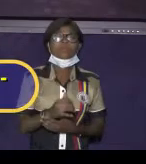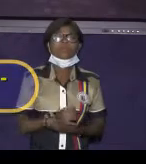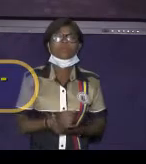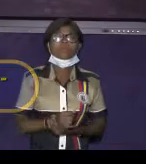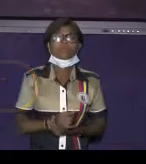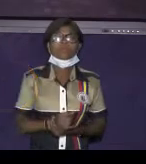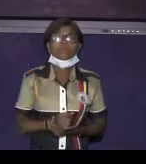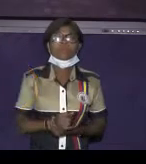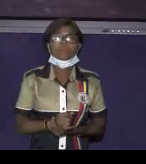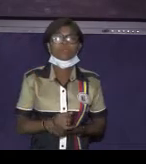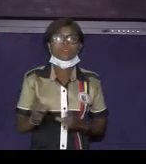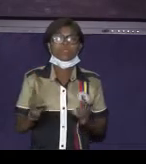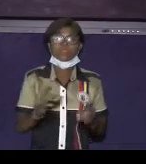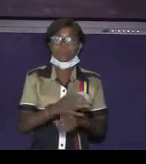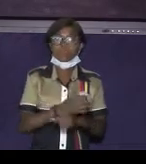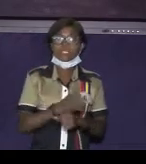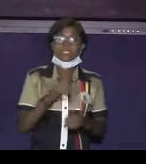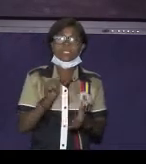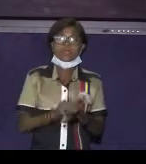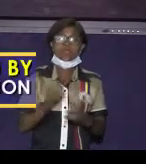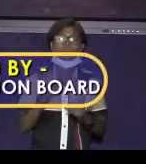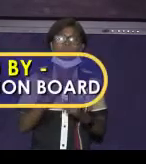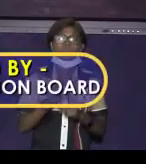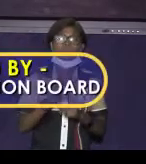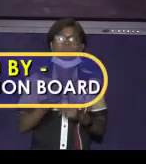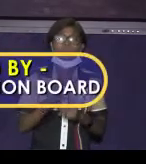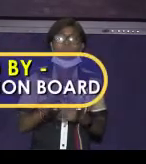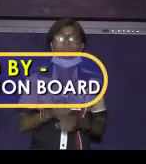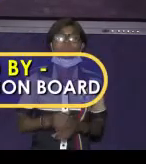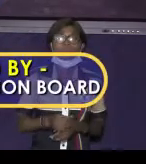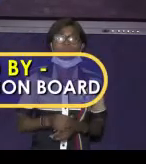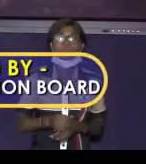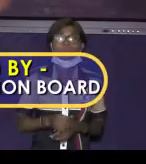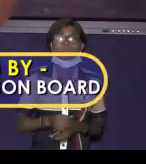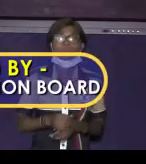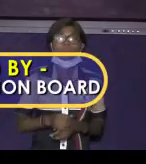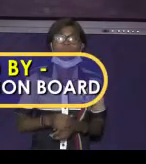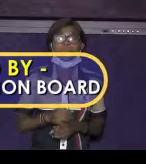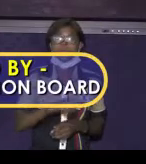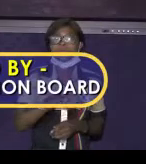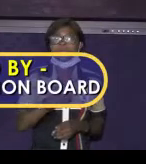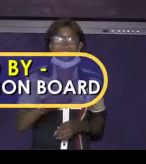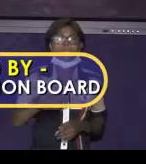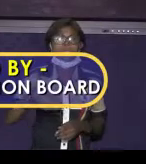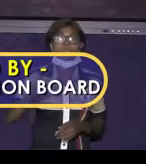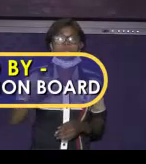down the tree. Did you get that too? Oh, another tick.